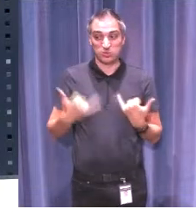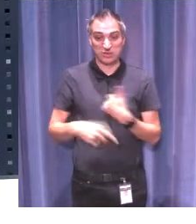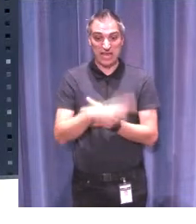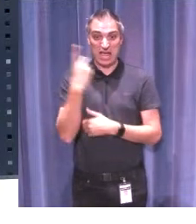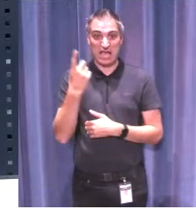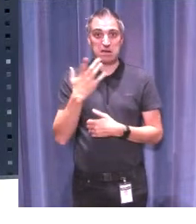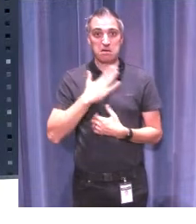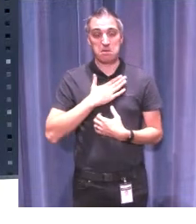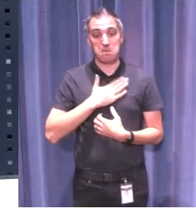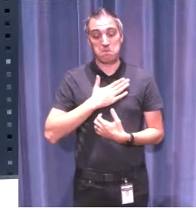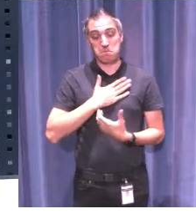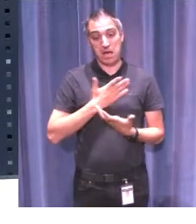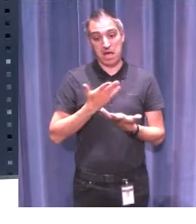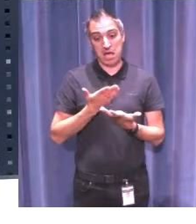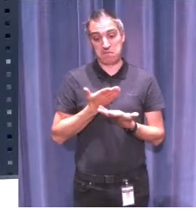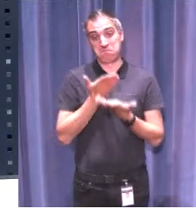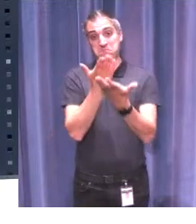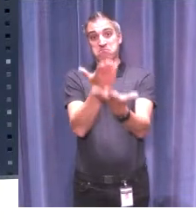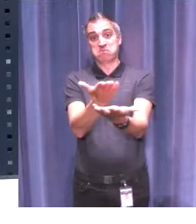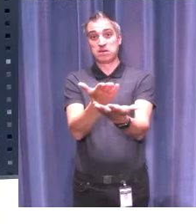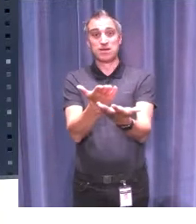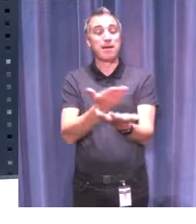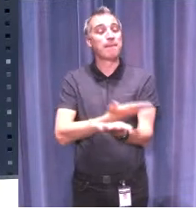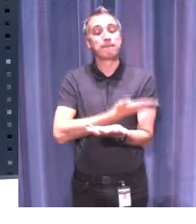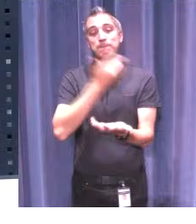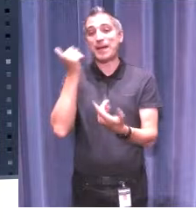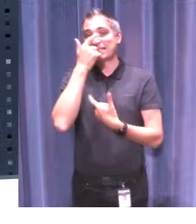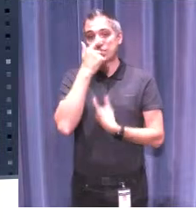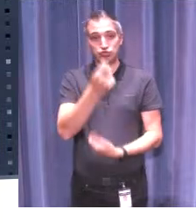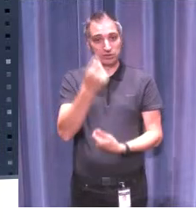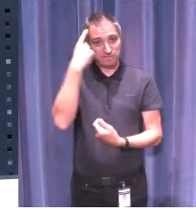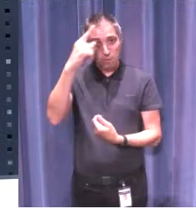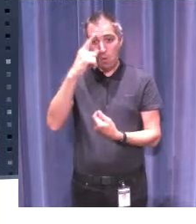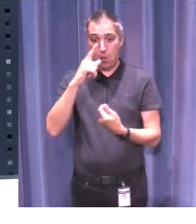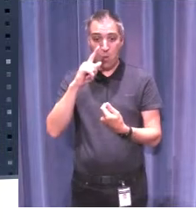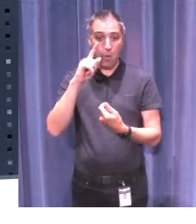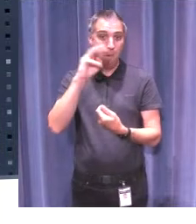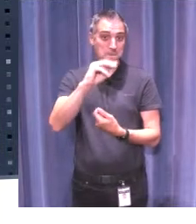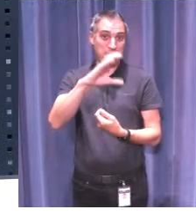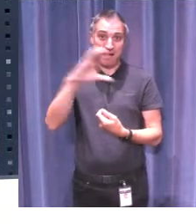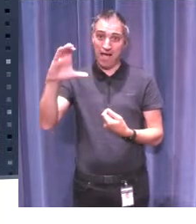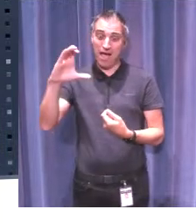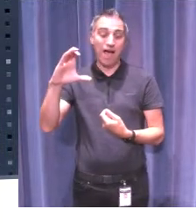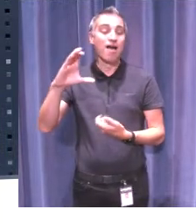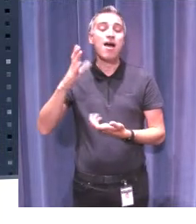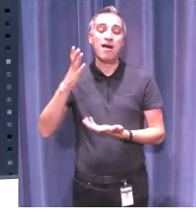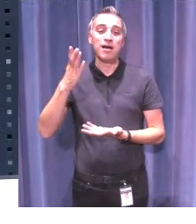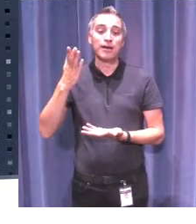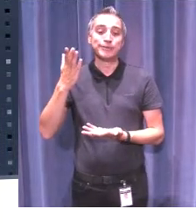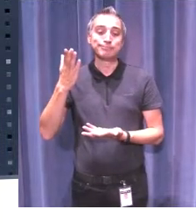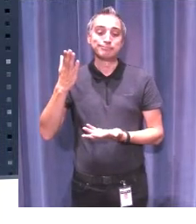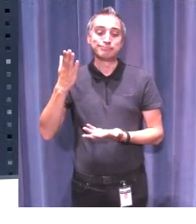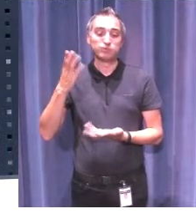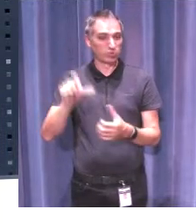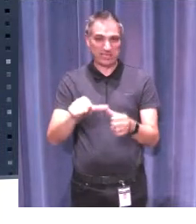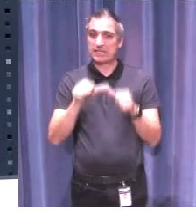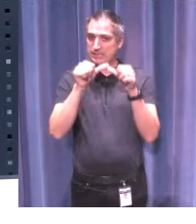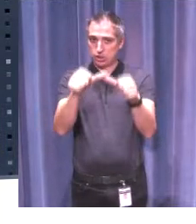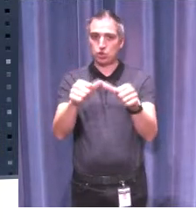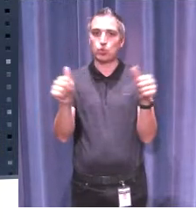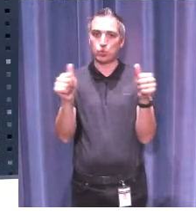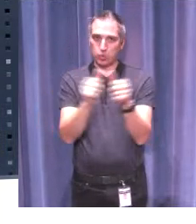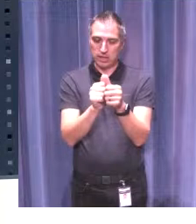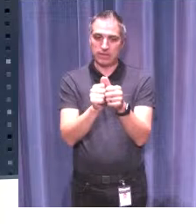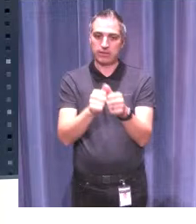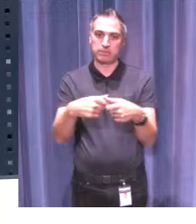is my way of saying that I think it's in the best interest of the college as a whole to continue with the